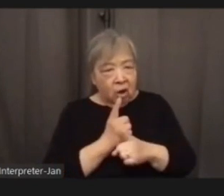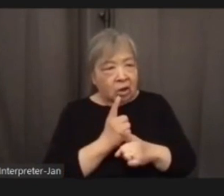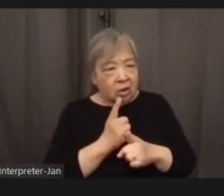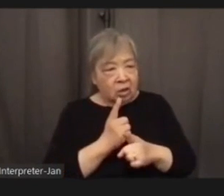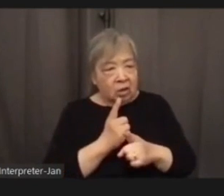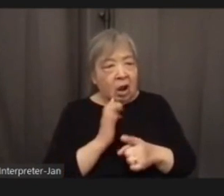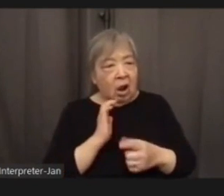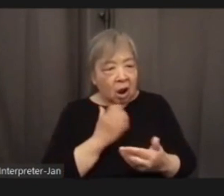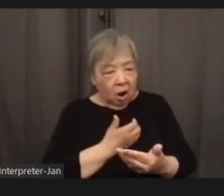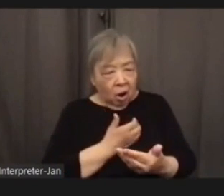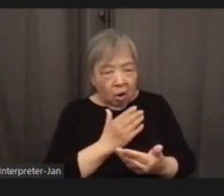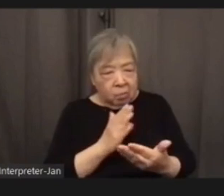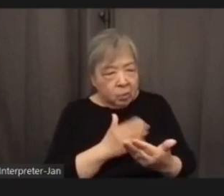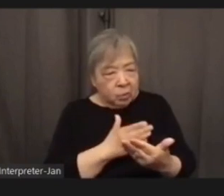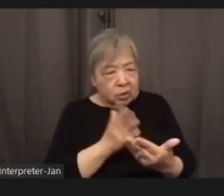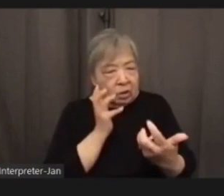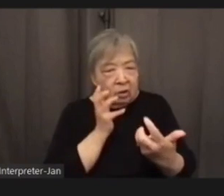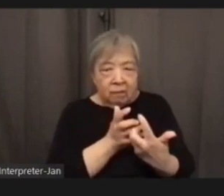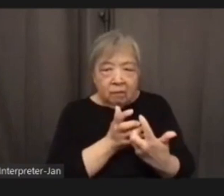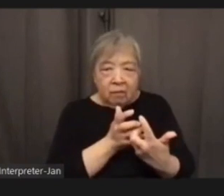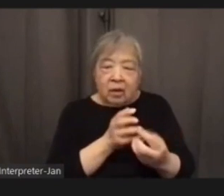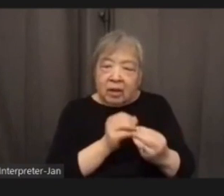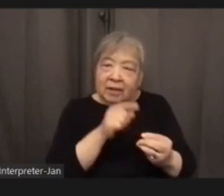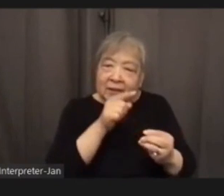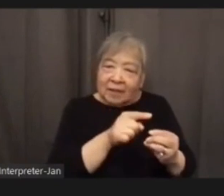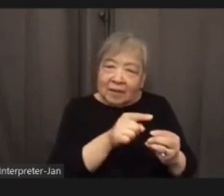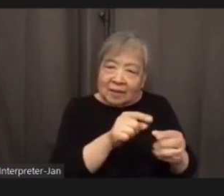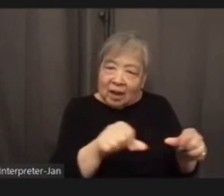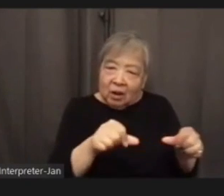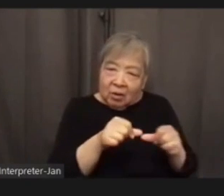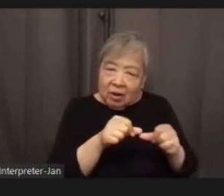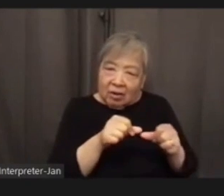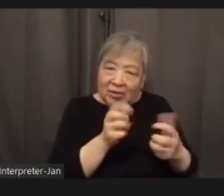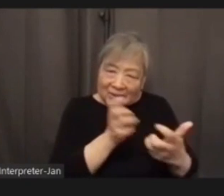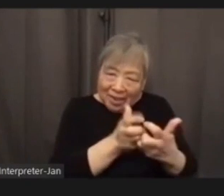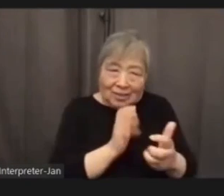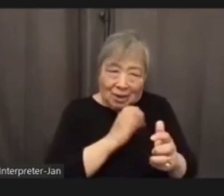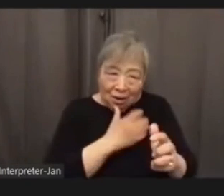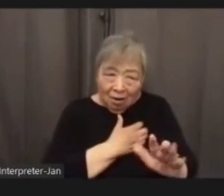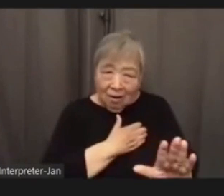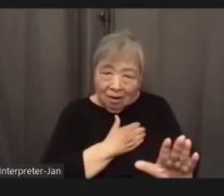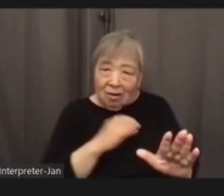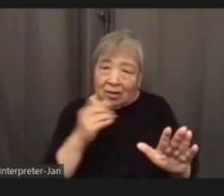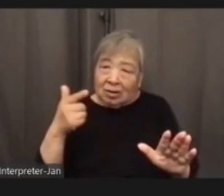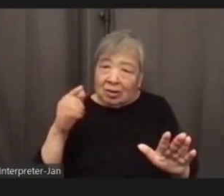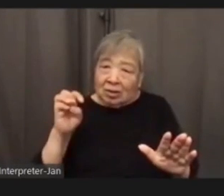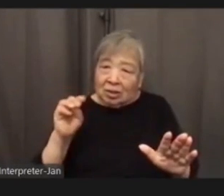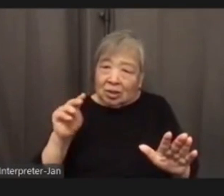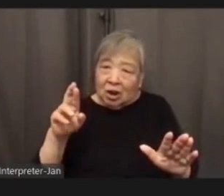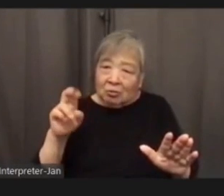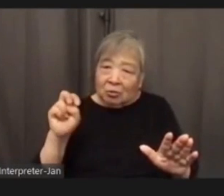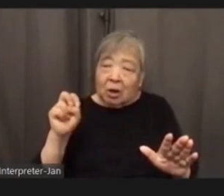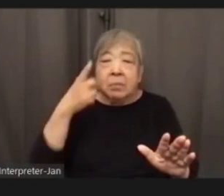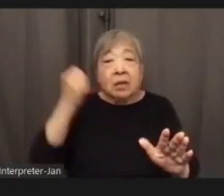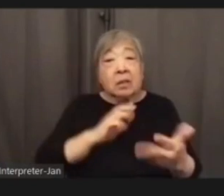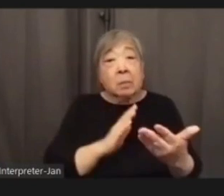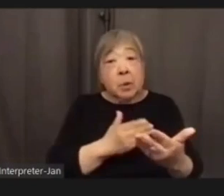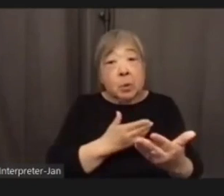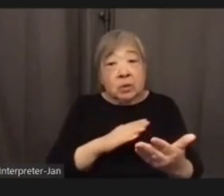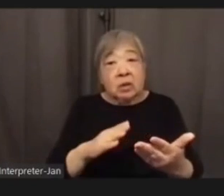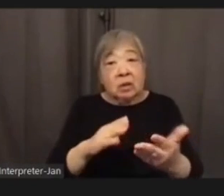music belonged, in this genre, in a way, because it was music of the struggle.